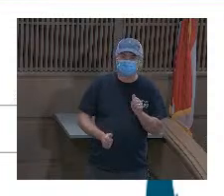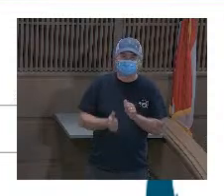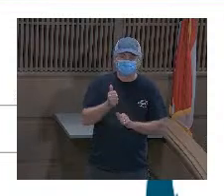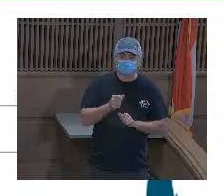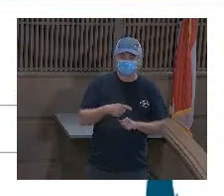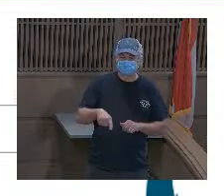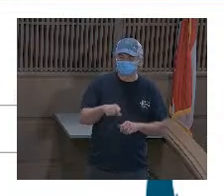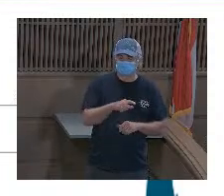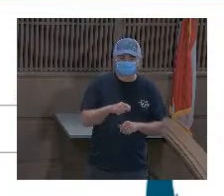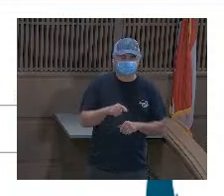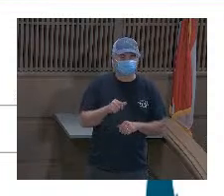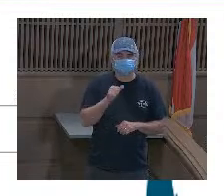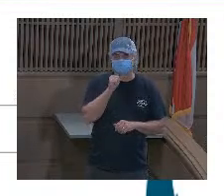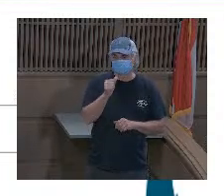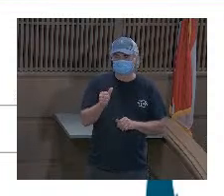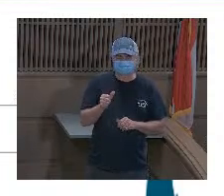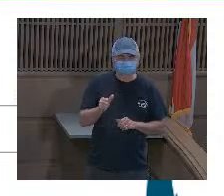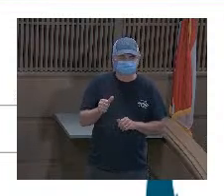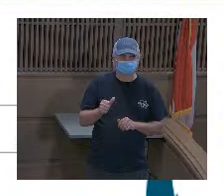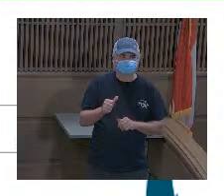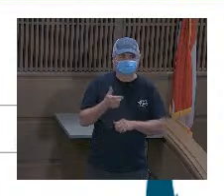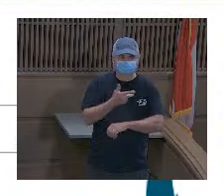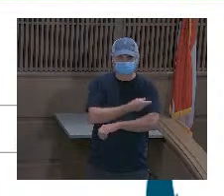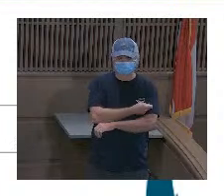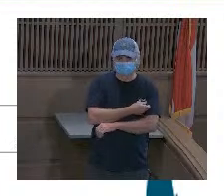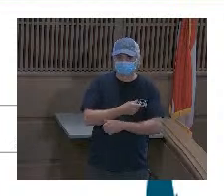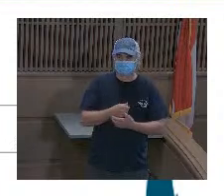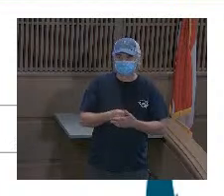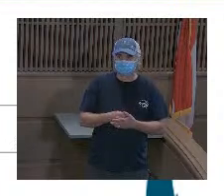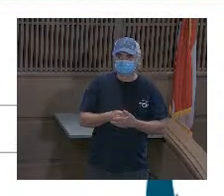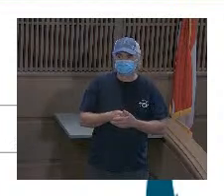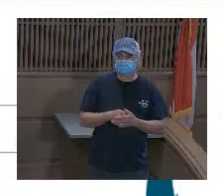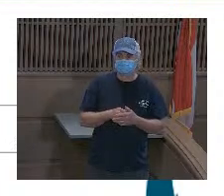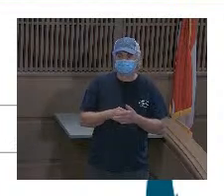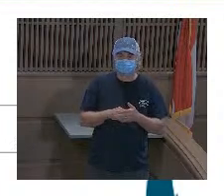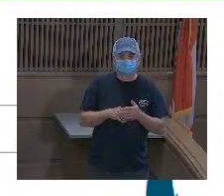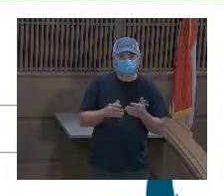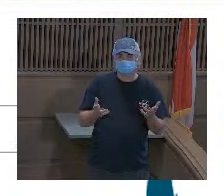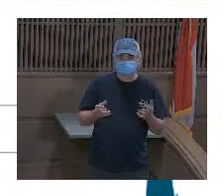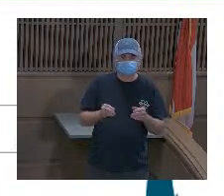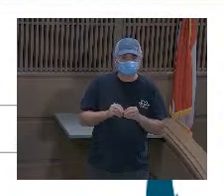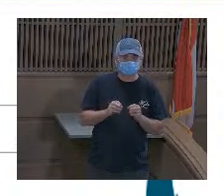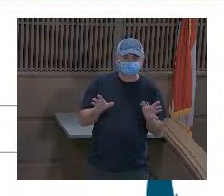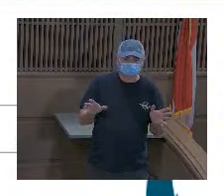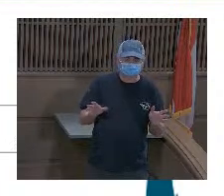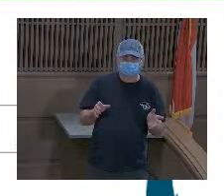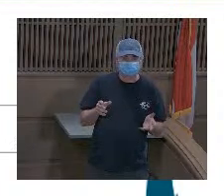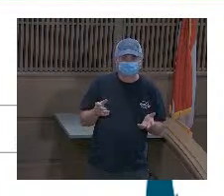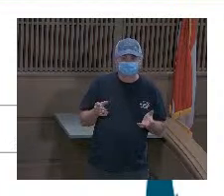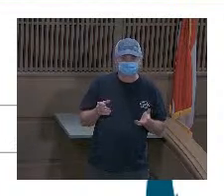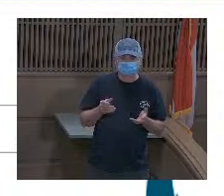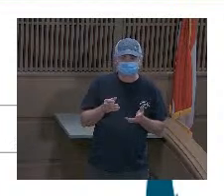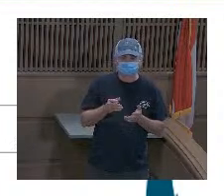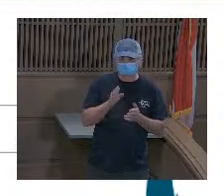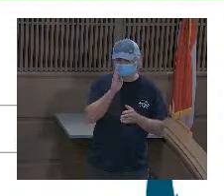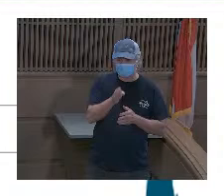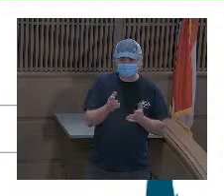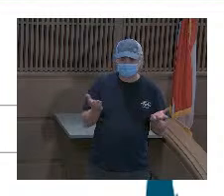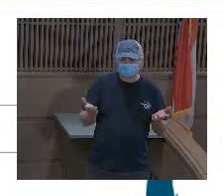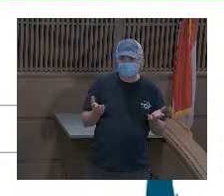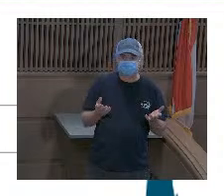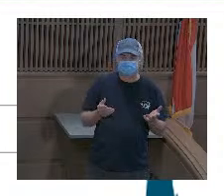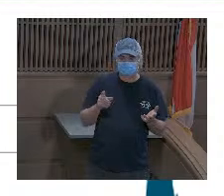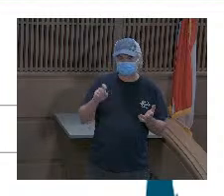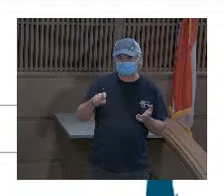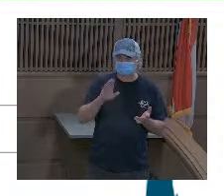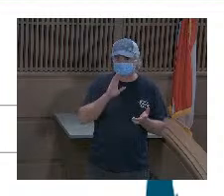unvaccinated individuals. So the bottom line is everyone needs to be vaccinated, because it does help